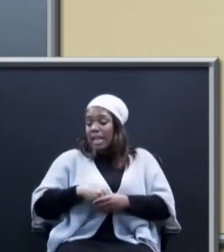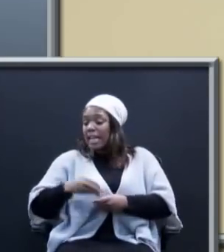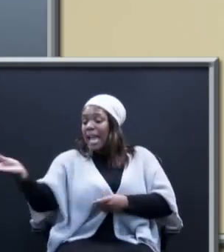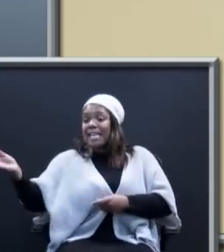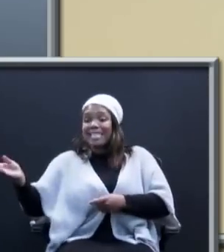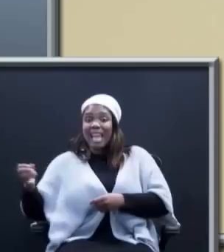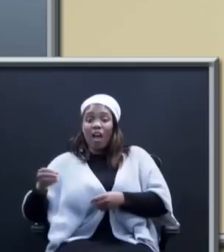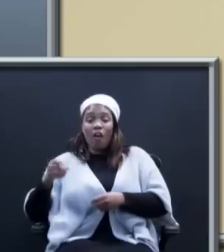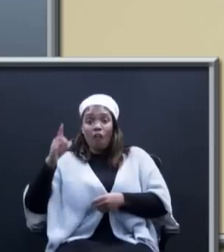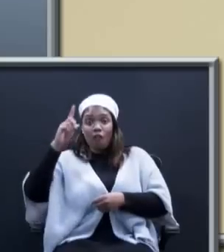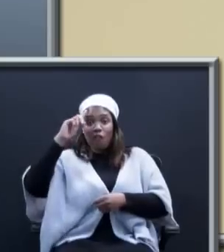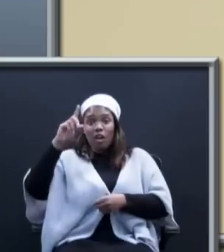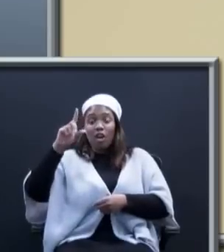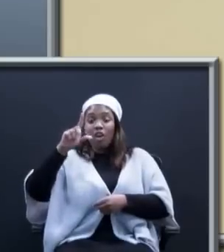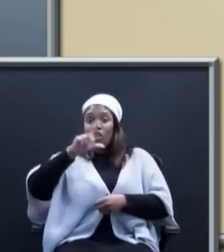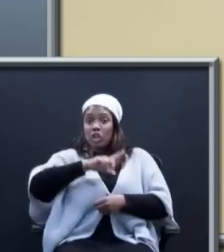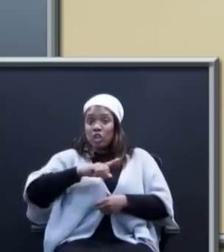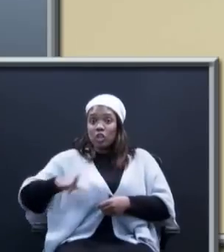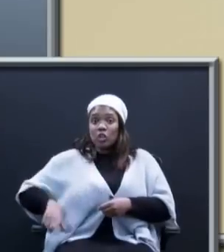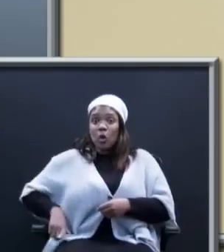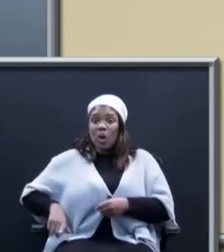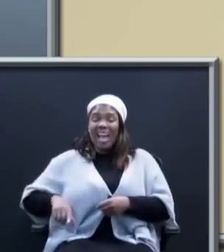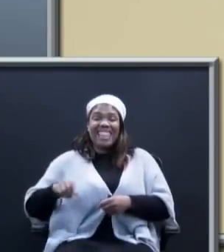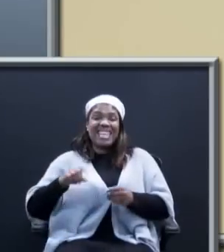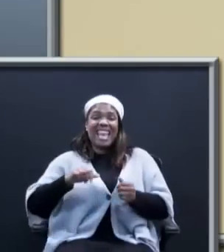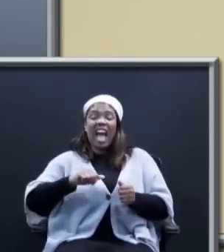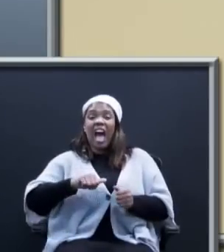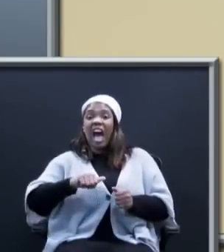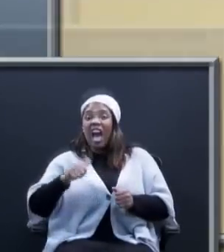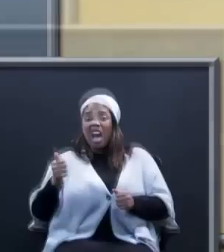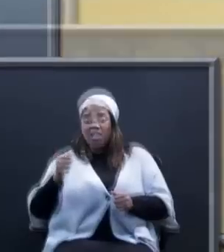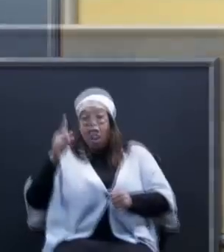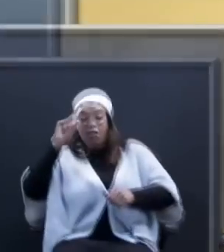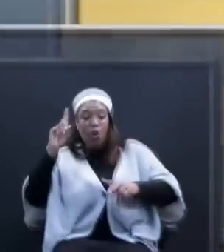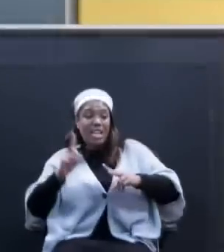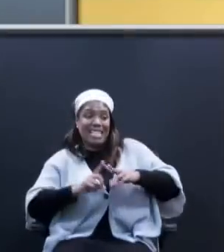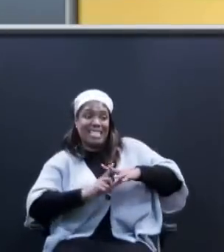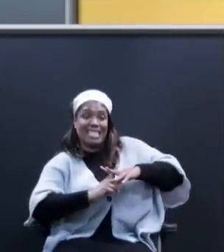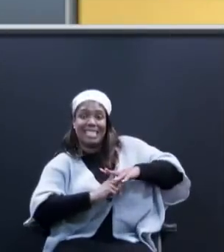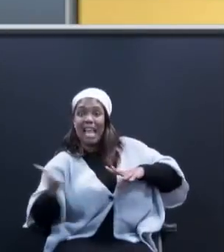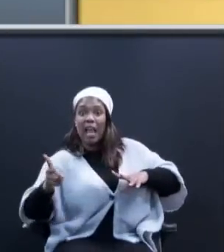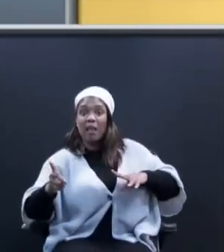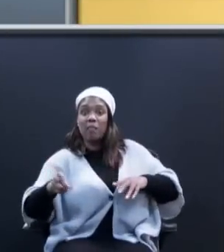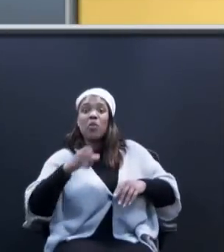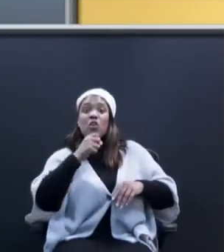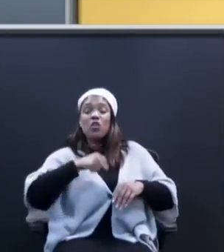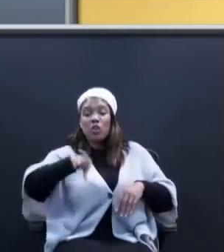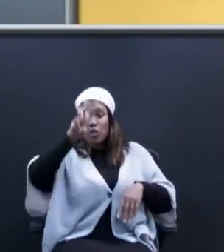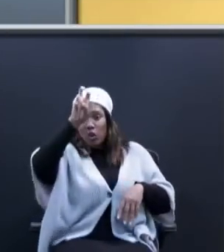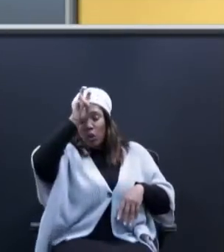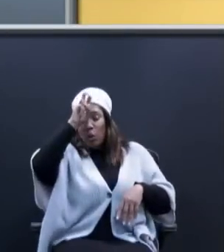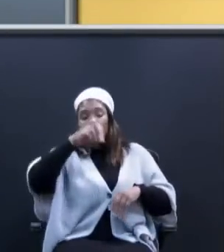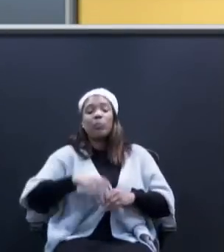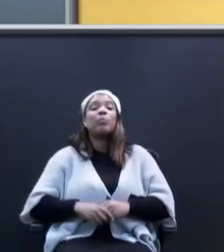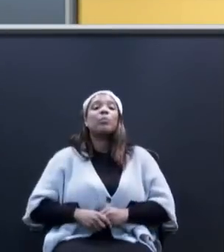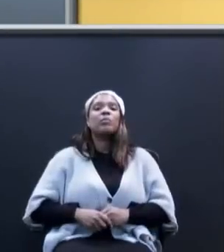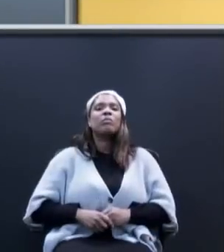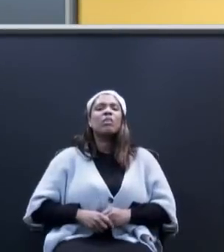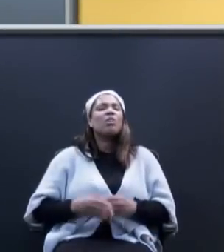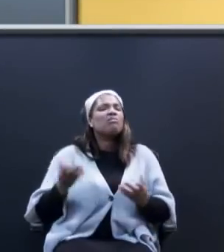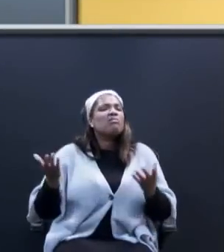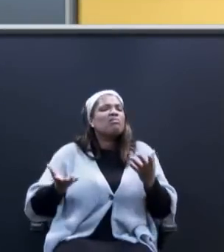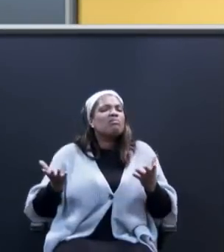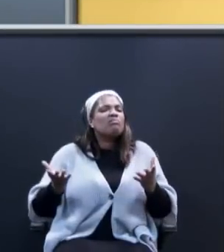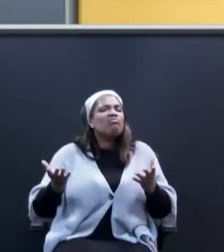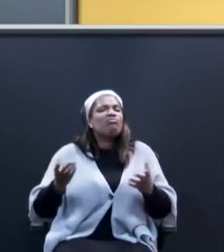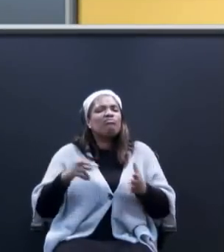the Lord and the other lot for the scapegoat. So now Aaron's going to cast lots, one for the Lord and one for the scapegoat. And let's show you what's going to